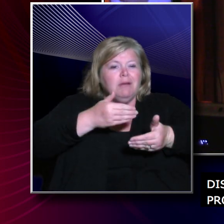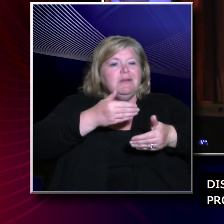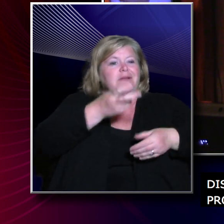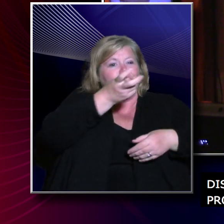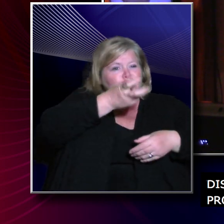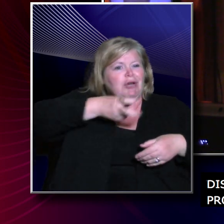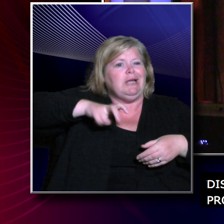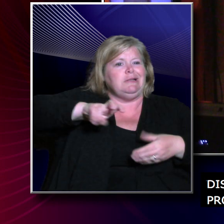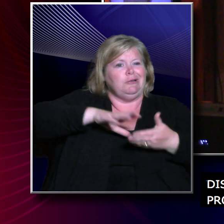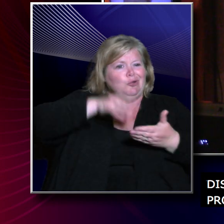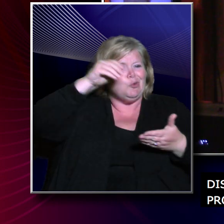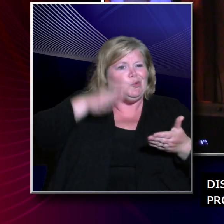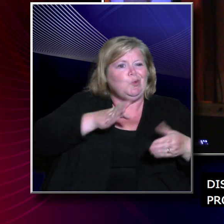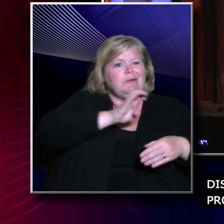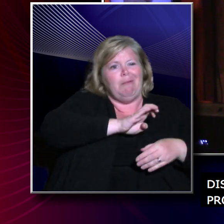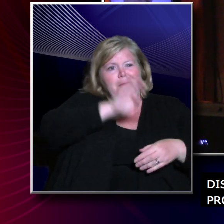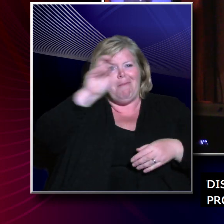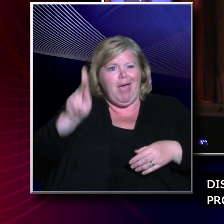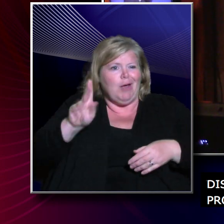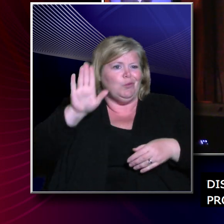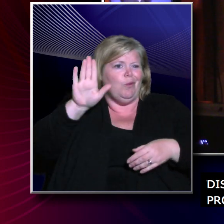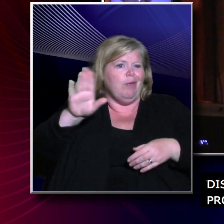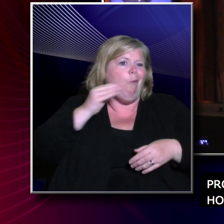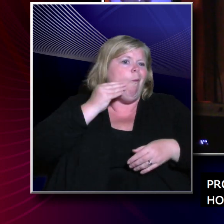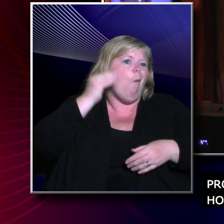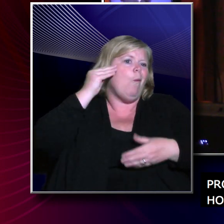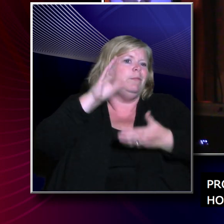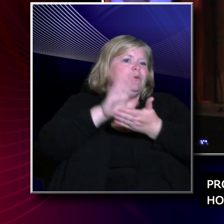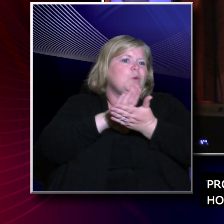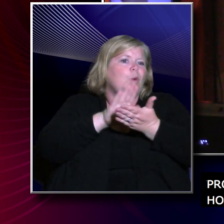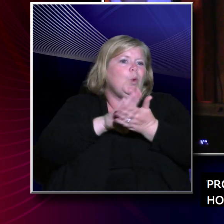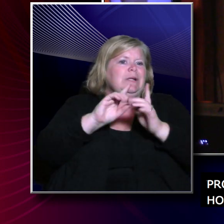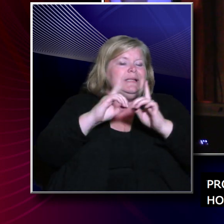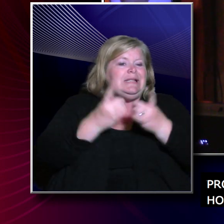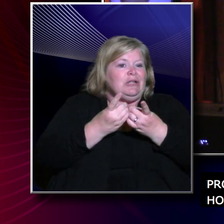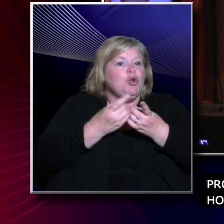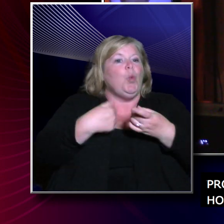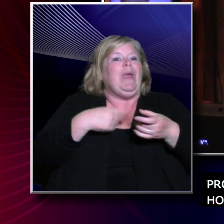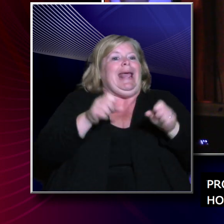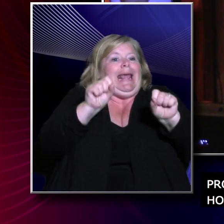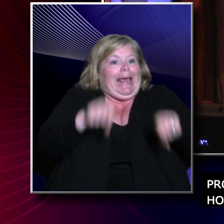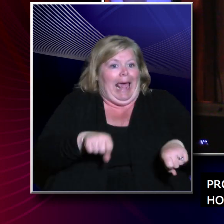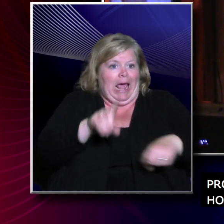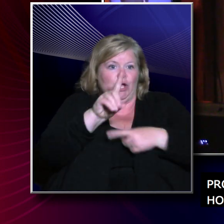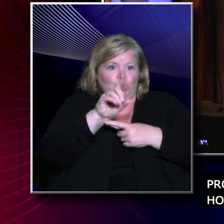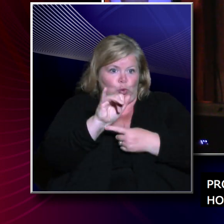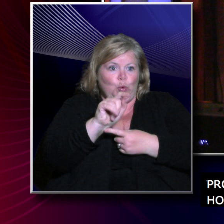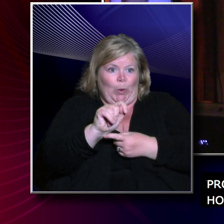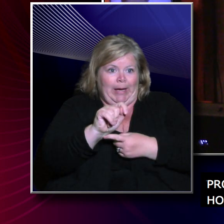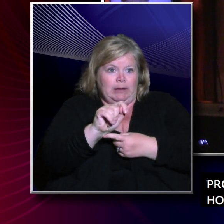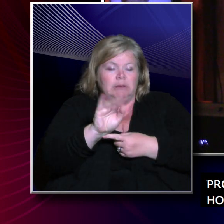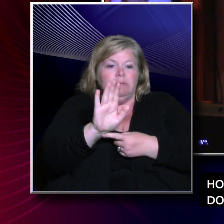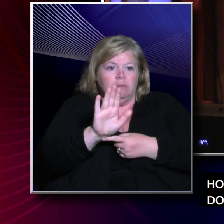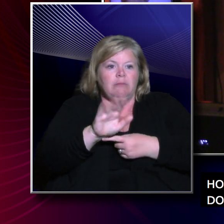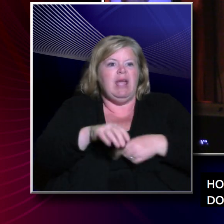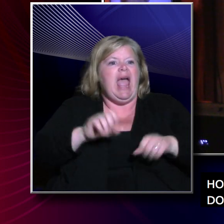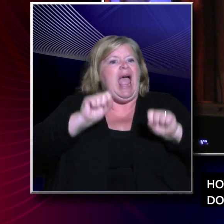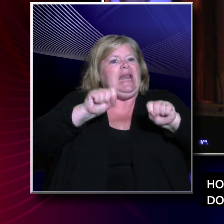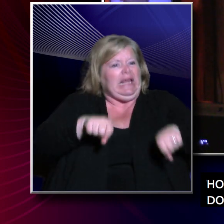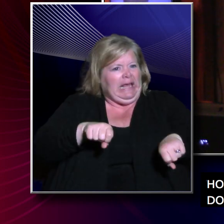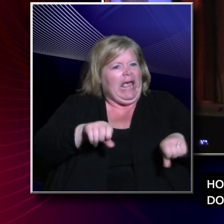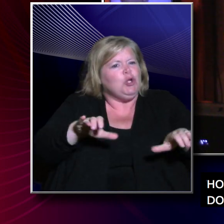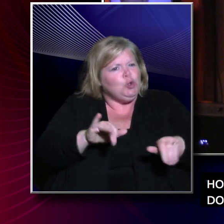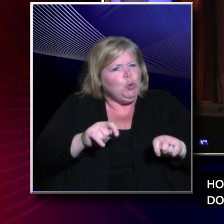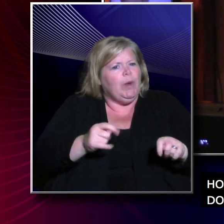those students back to the home school district. It can be done, and it can be done relatively